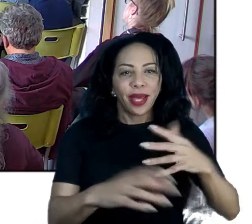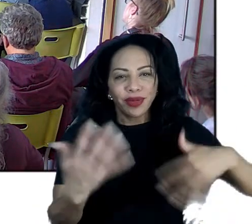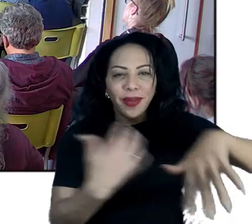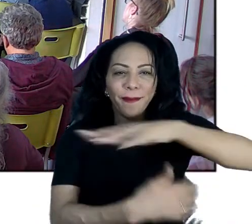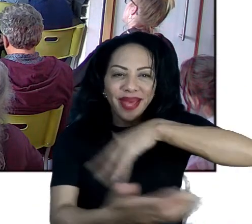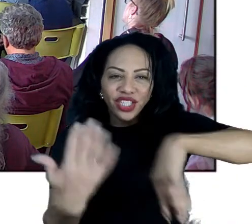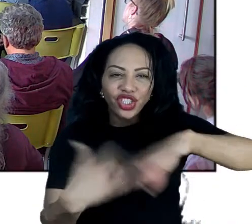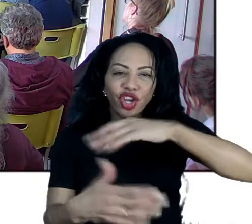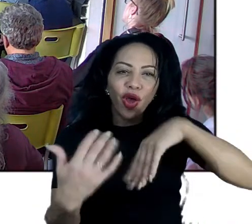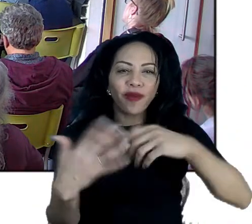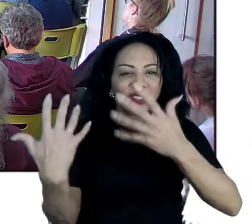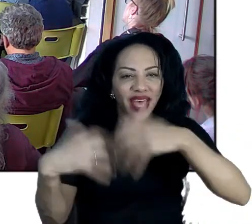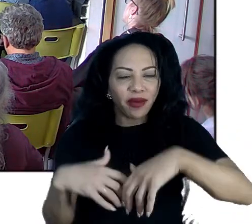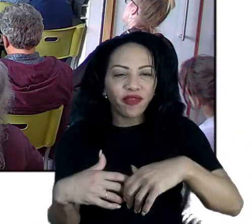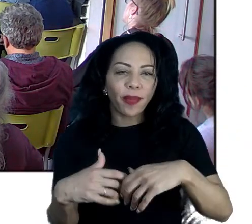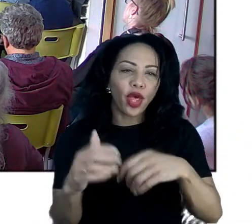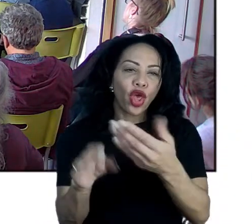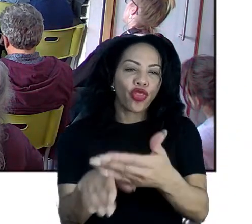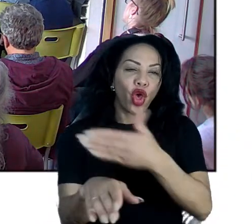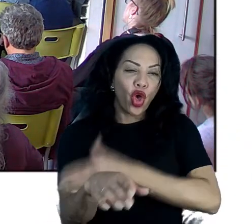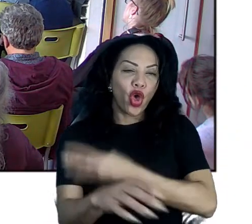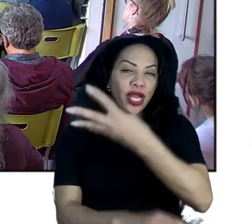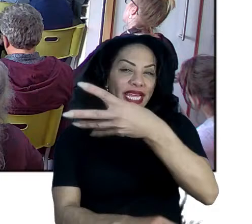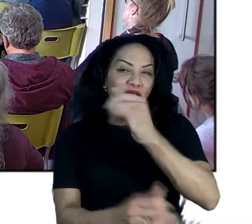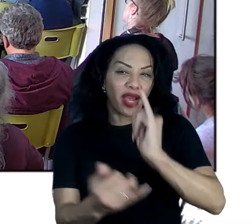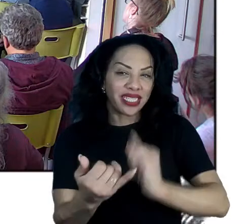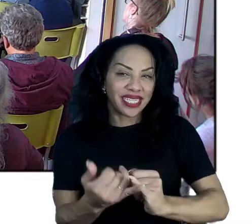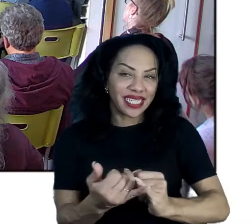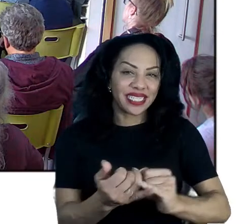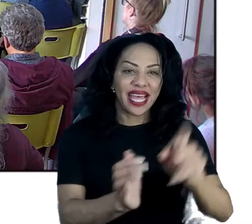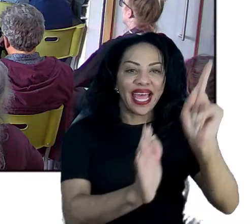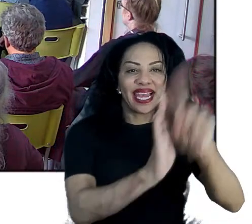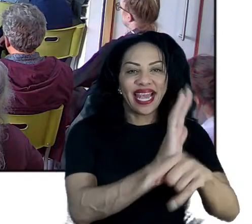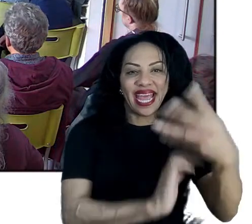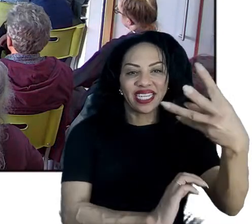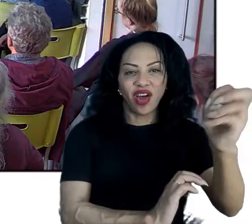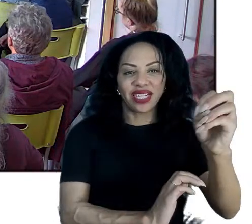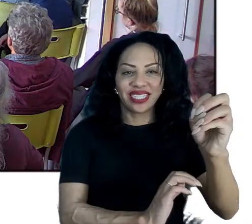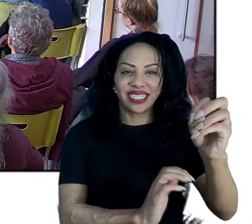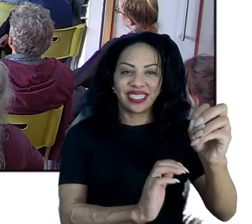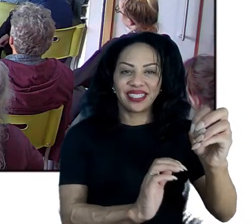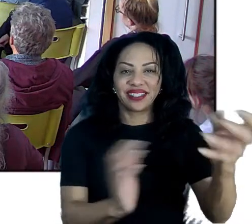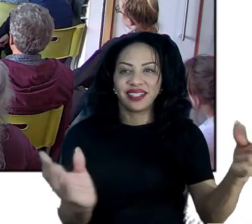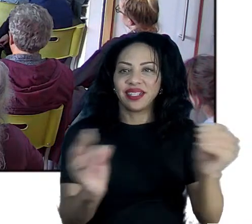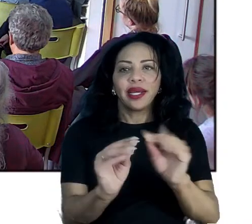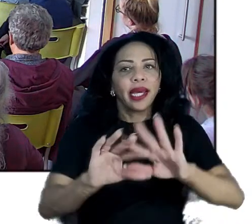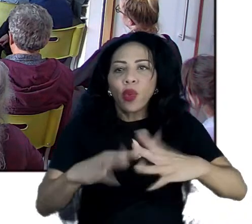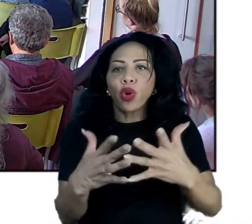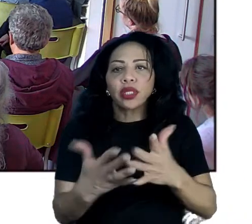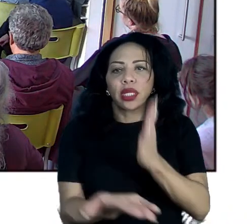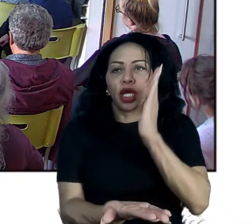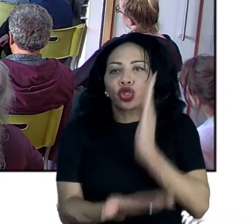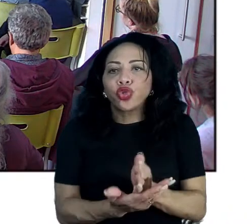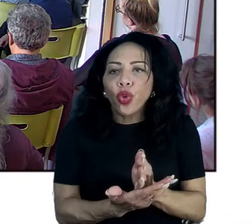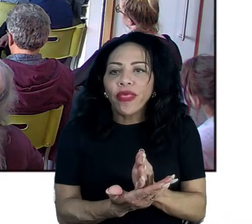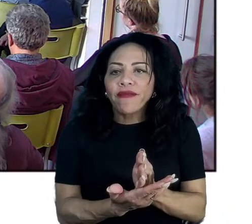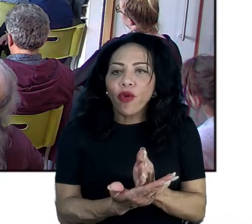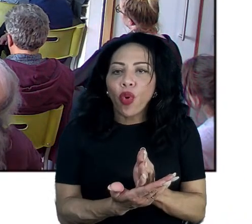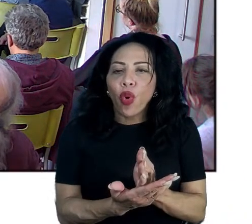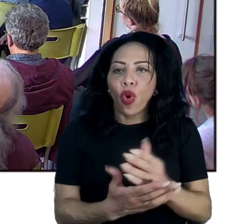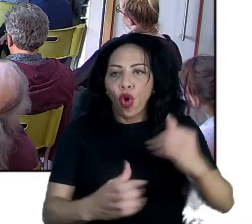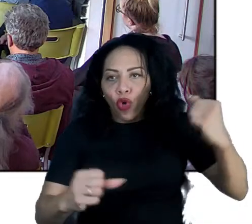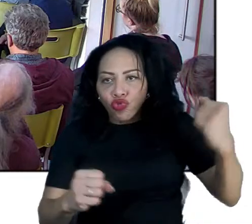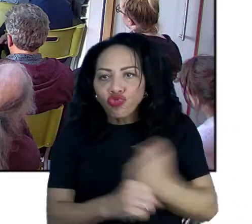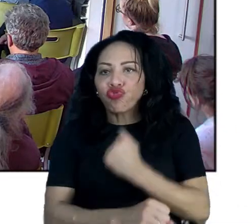90s through to the late 90s, and it wasn't a faithful reproduction. I'm not trying to kind